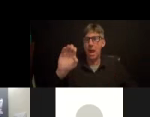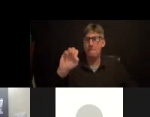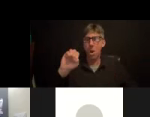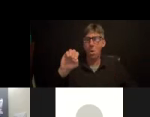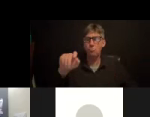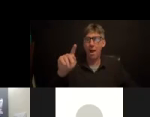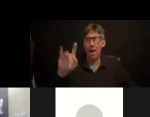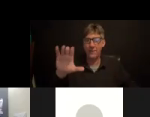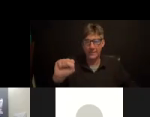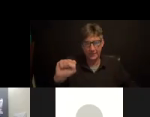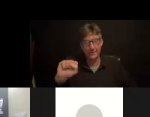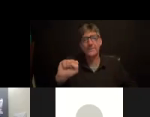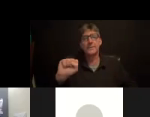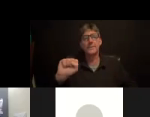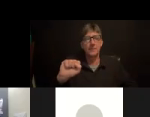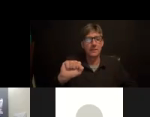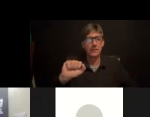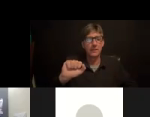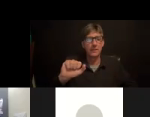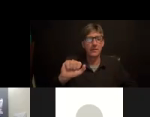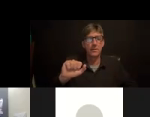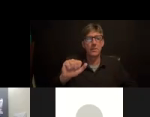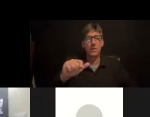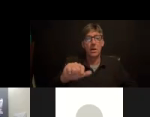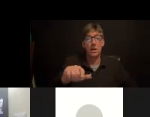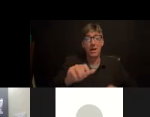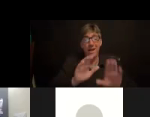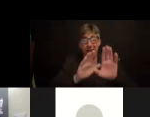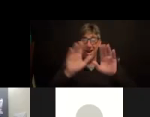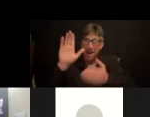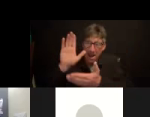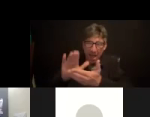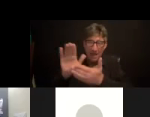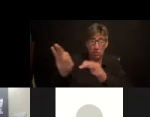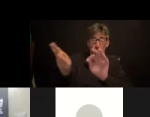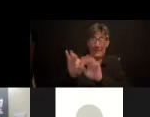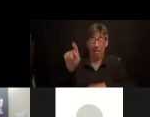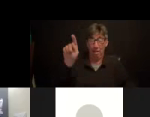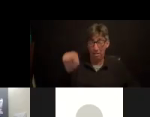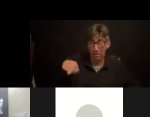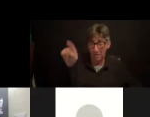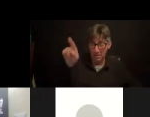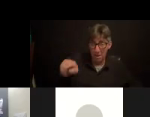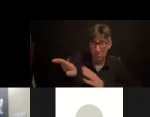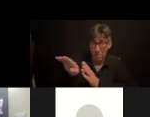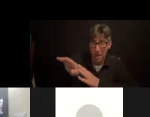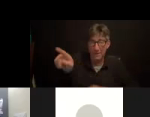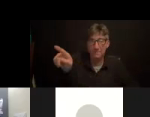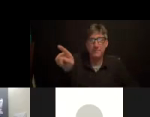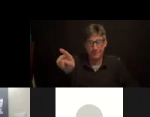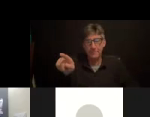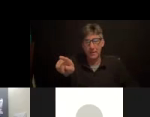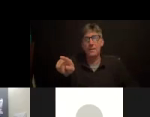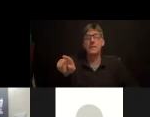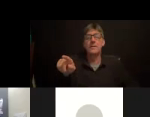transit critical versus low transit critical or less transit critical was a combination of factors in looking at how much of this